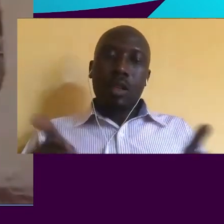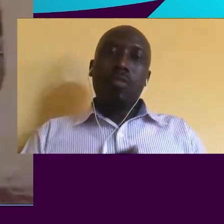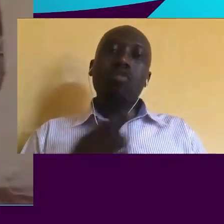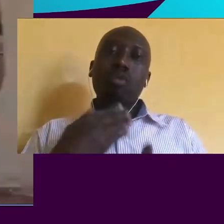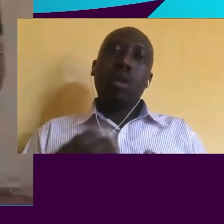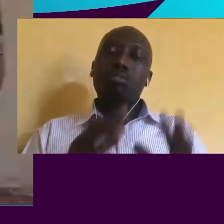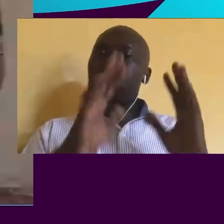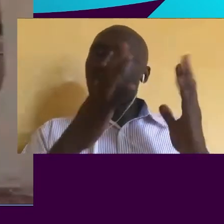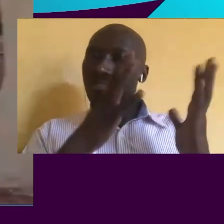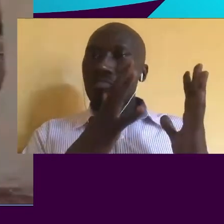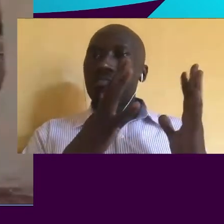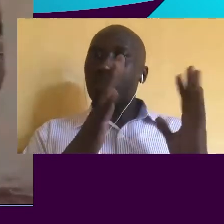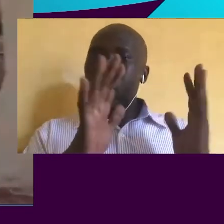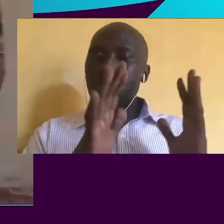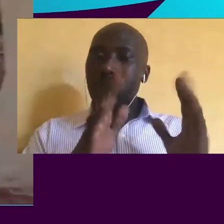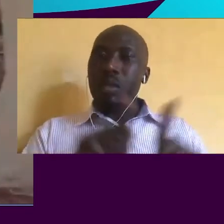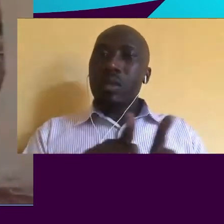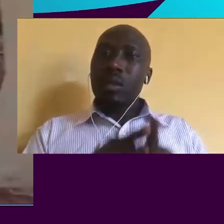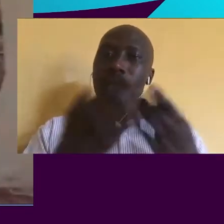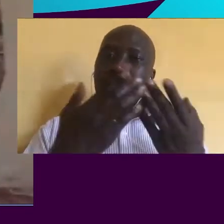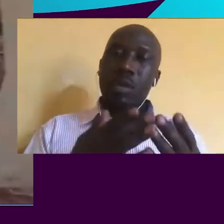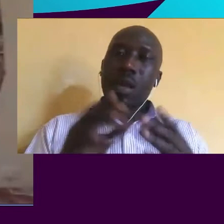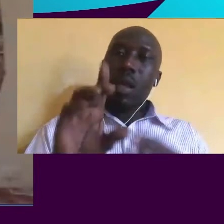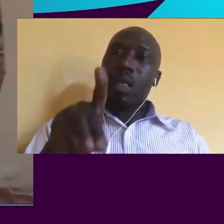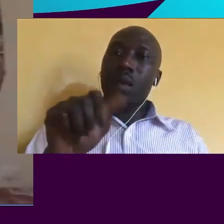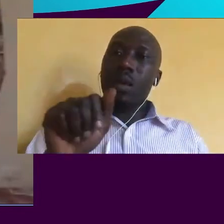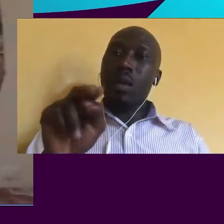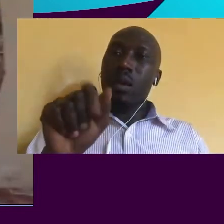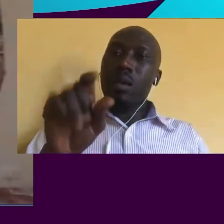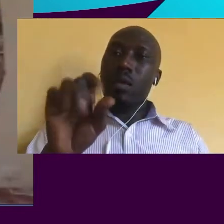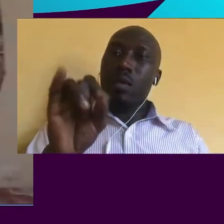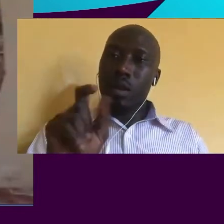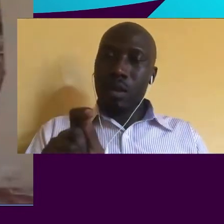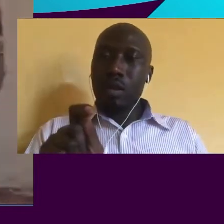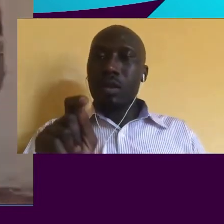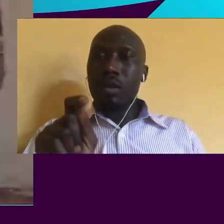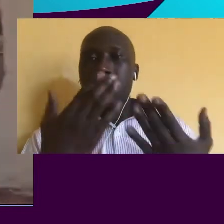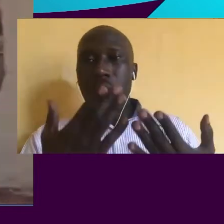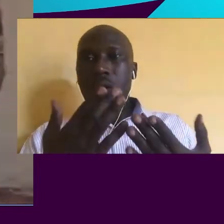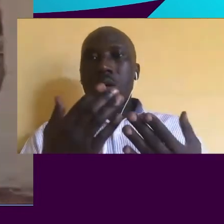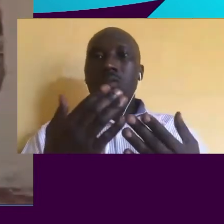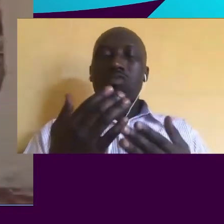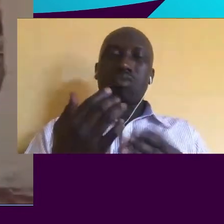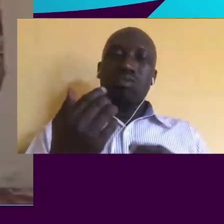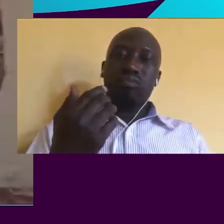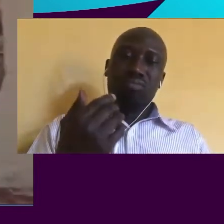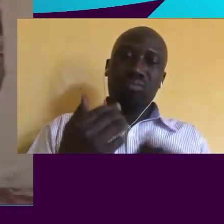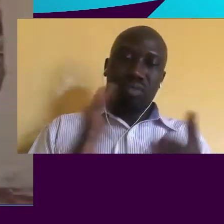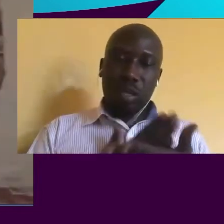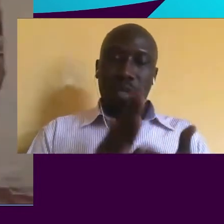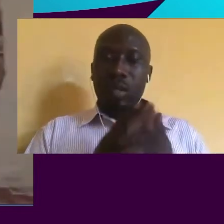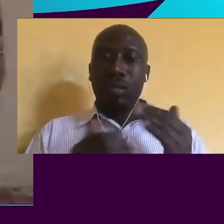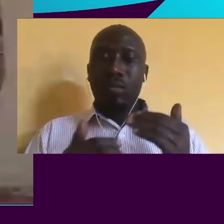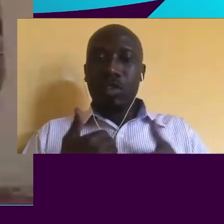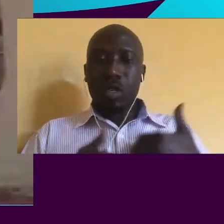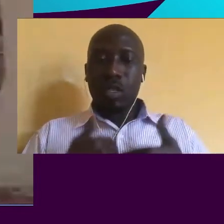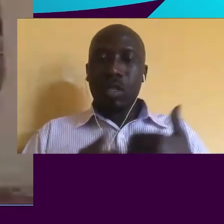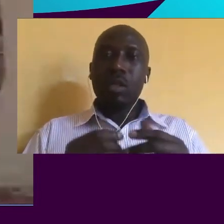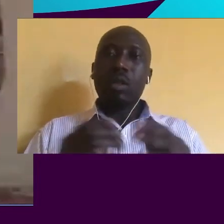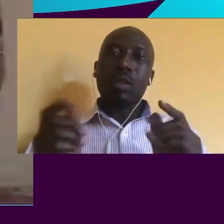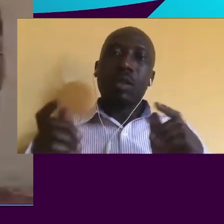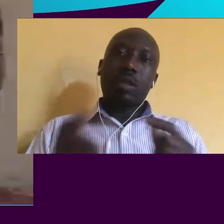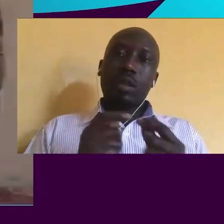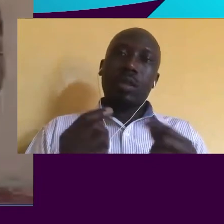our past panelists who have led some really interesting discussions and shared some